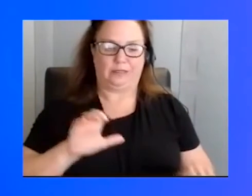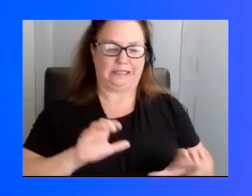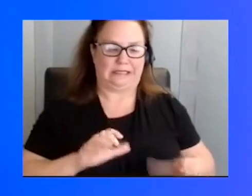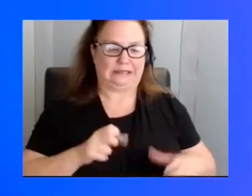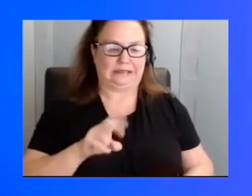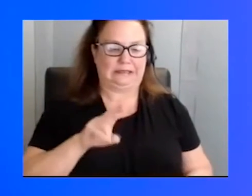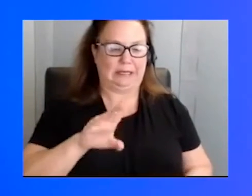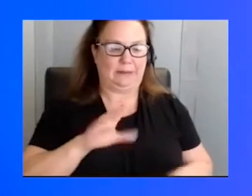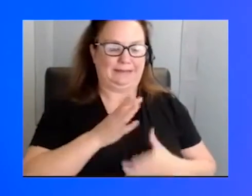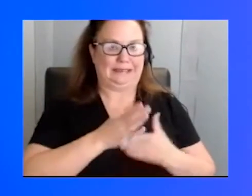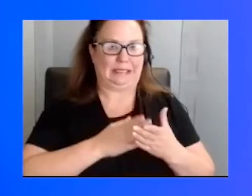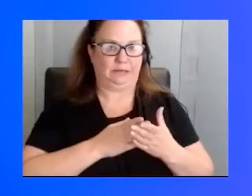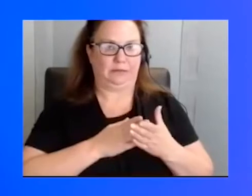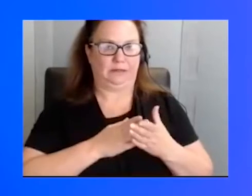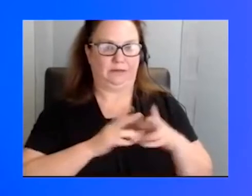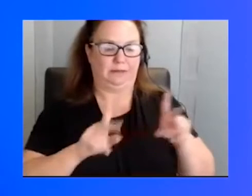that is